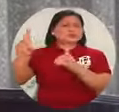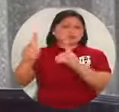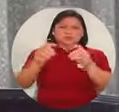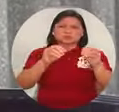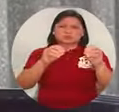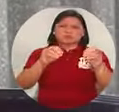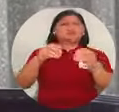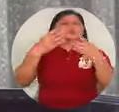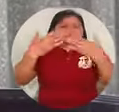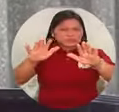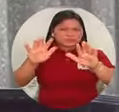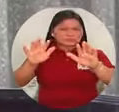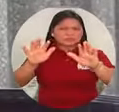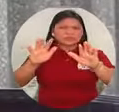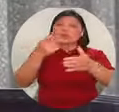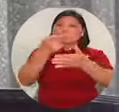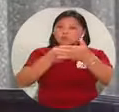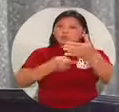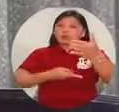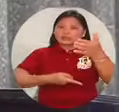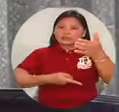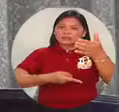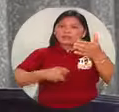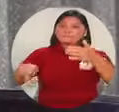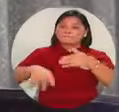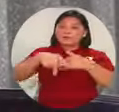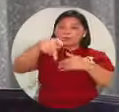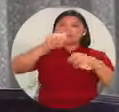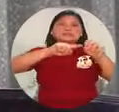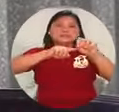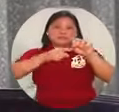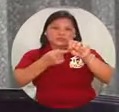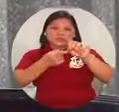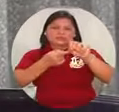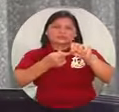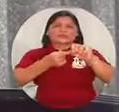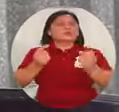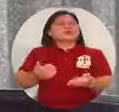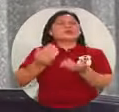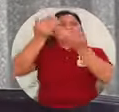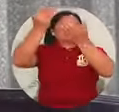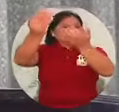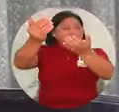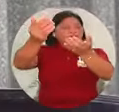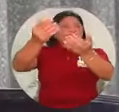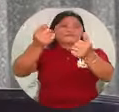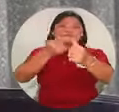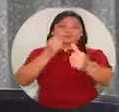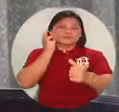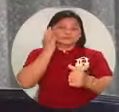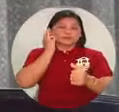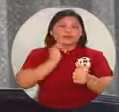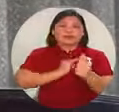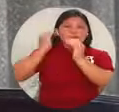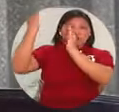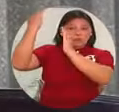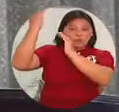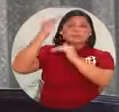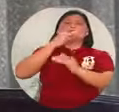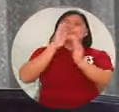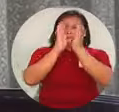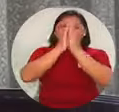to finish what I have started. So if you are going to commit tonight for our first fruit, I hope and I pray